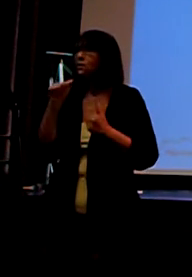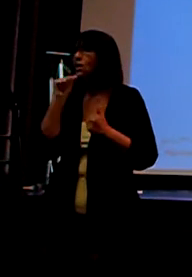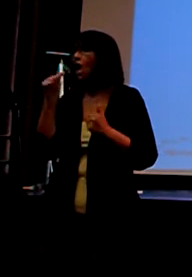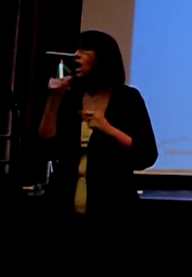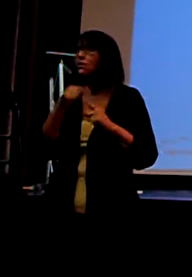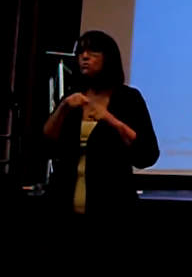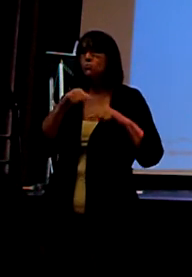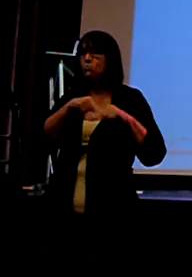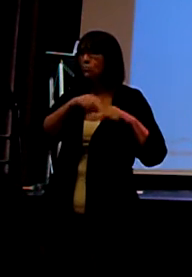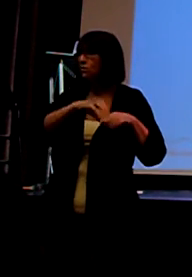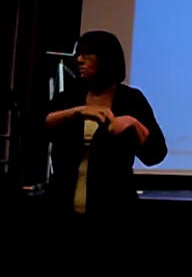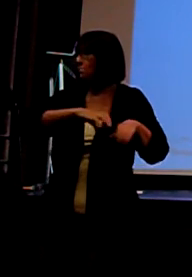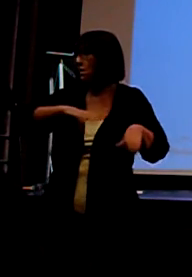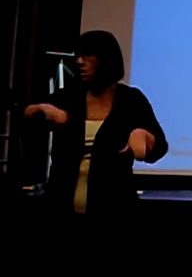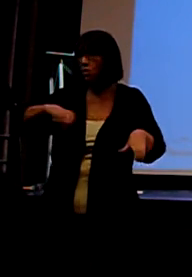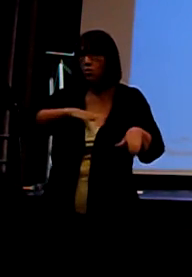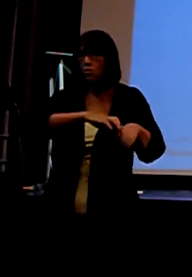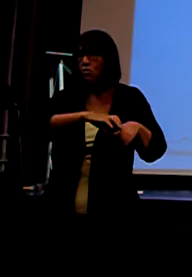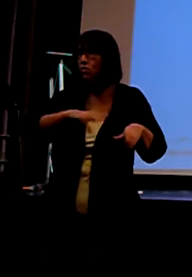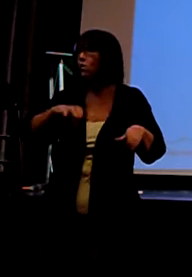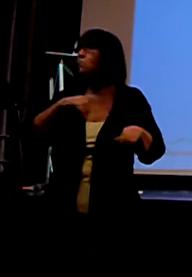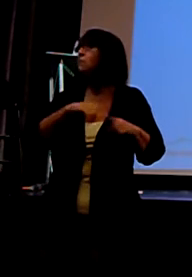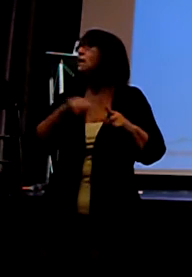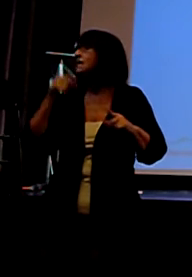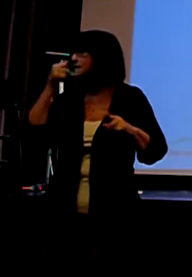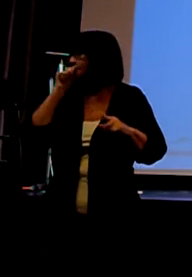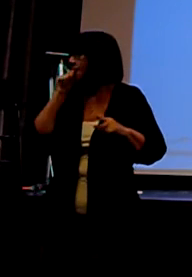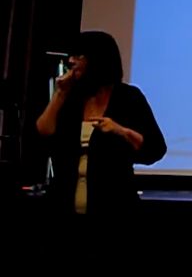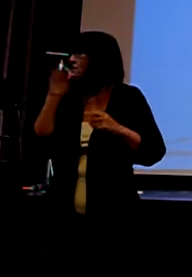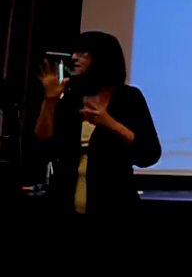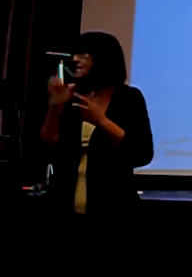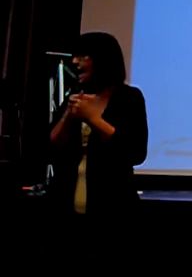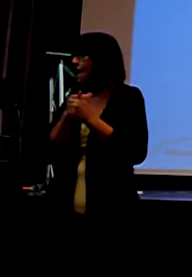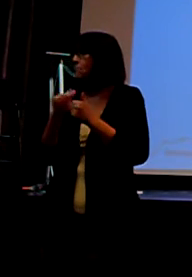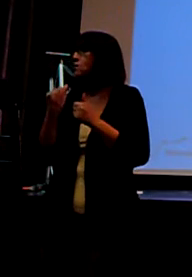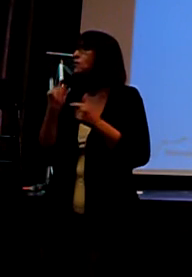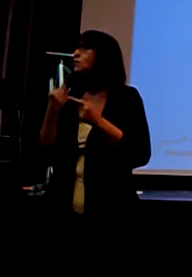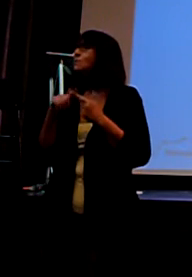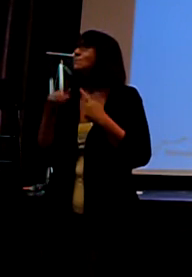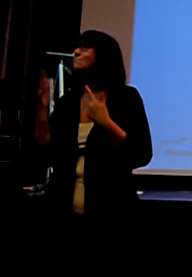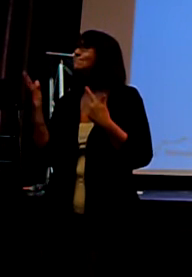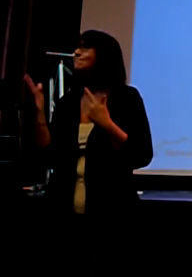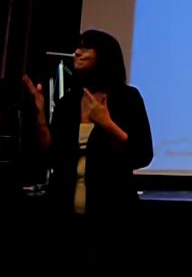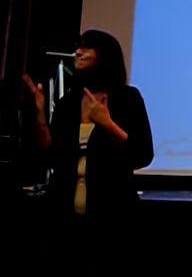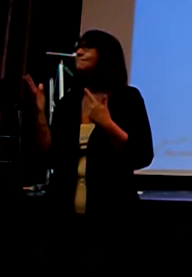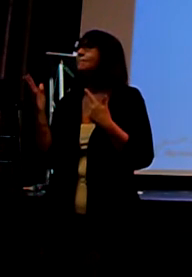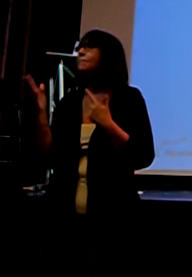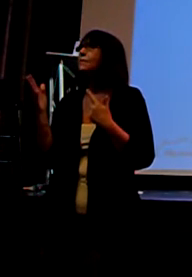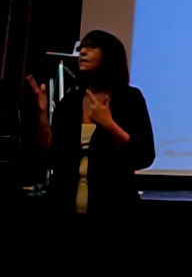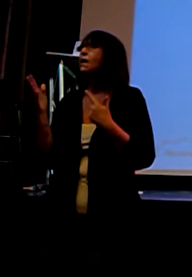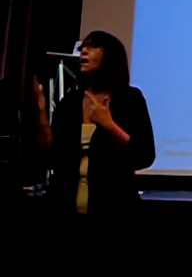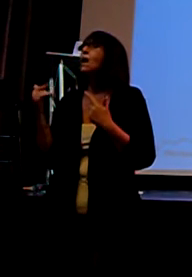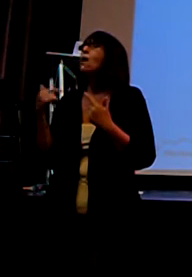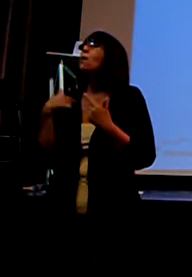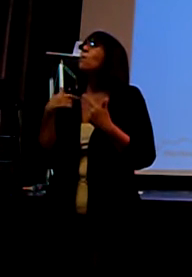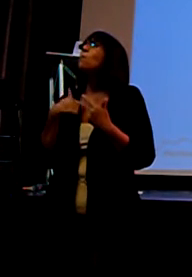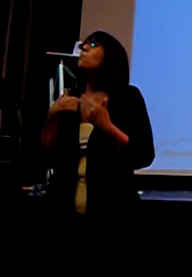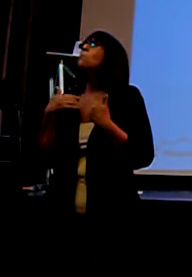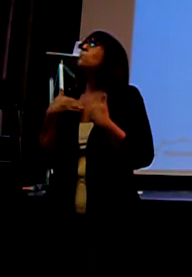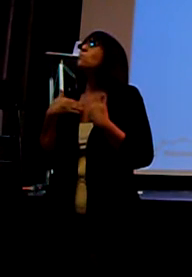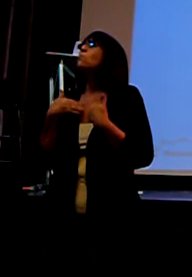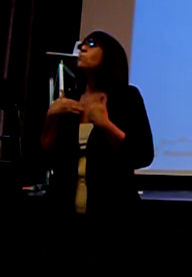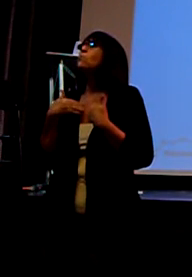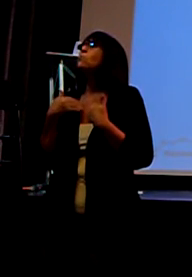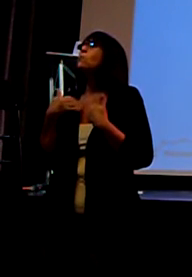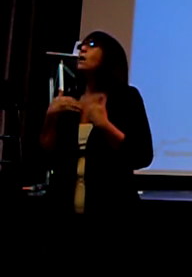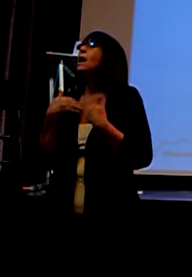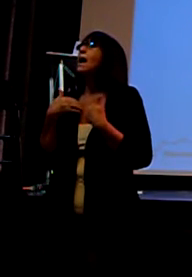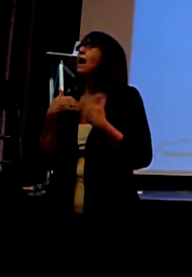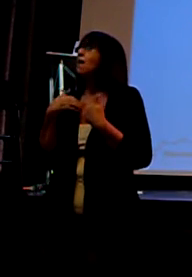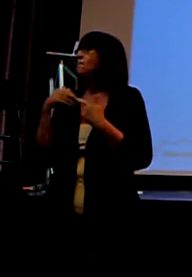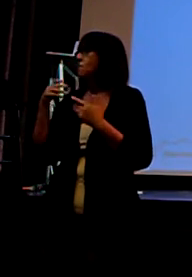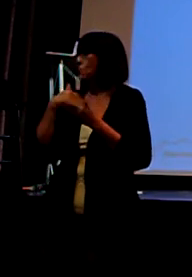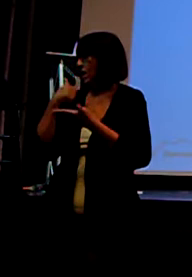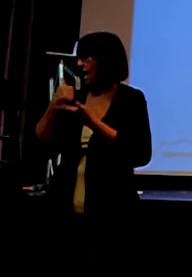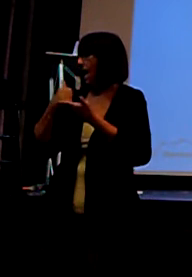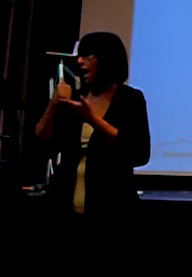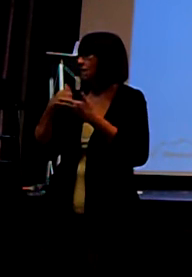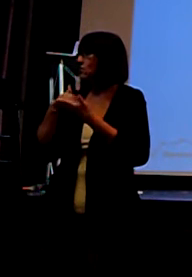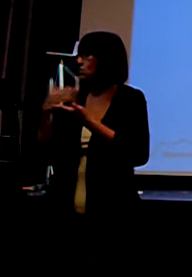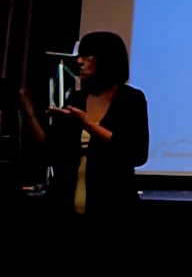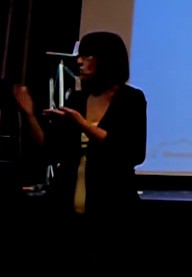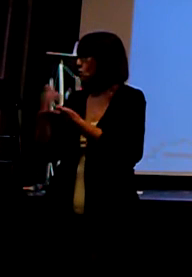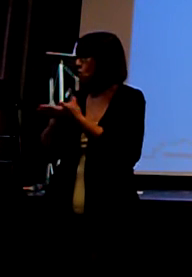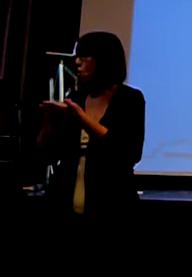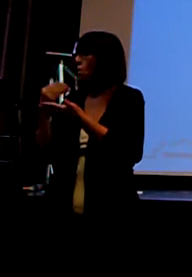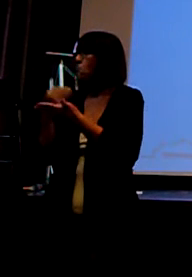piers, but it did suffer some damage, and we have a relief program, so we're taking a lot of